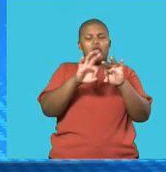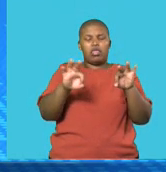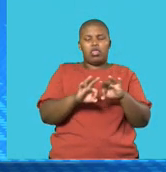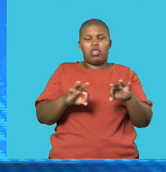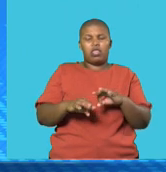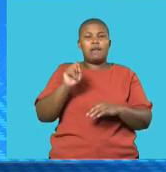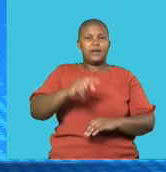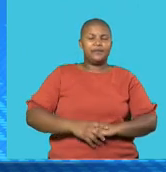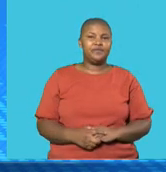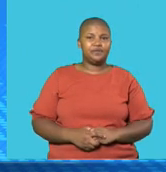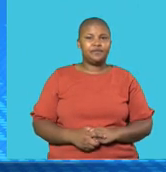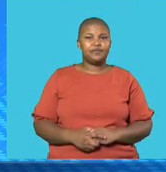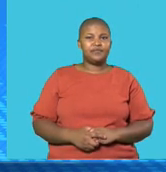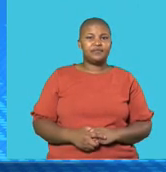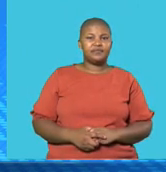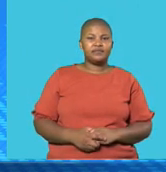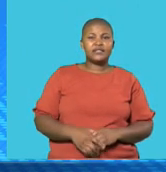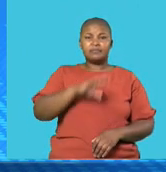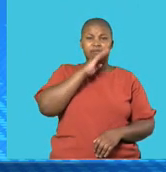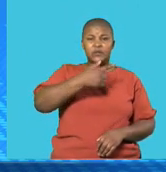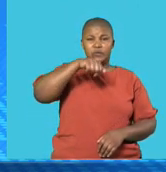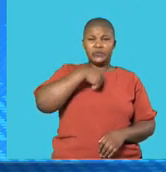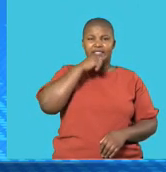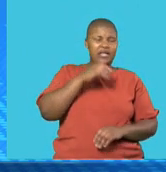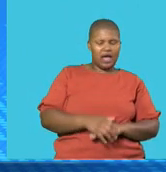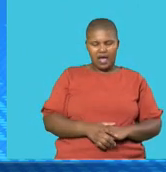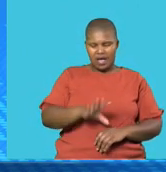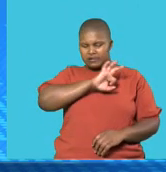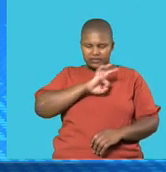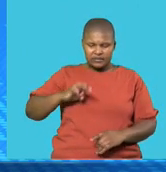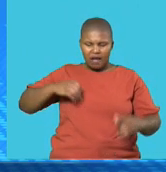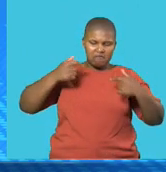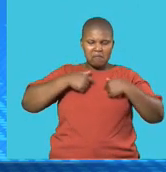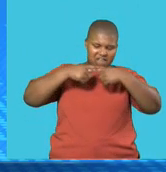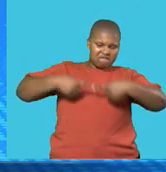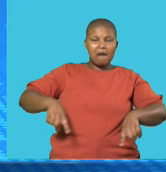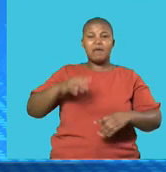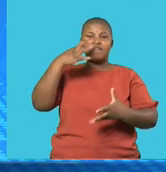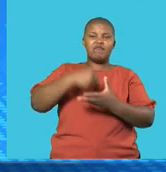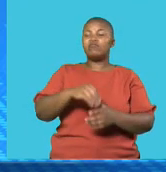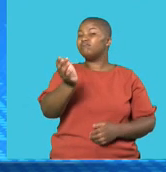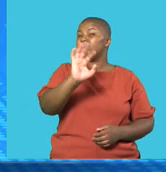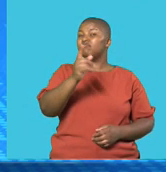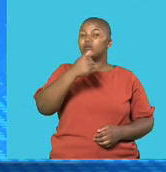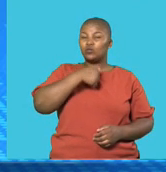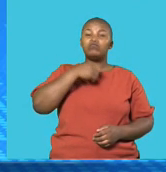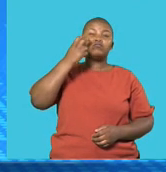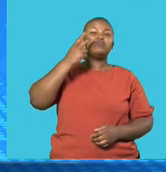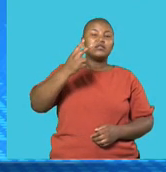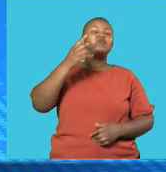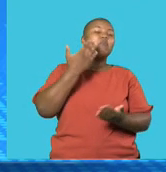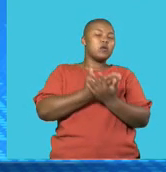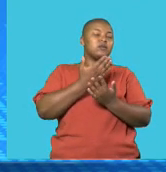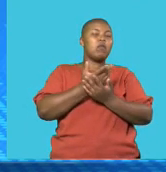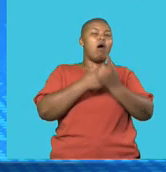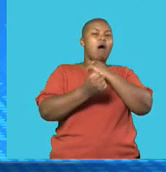really don't rule out the involvement of our members, our staff members, or even the contractors. And the